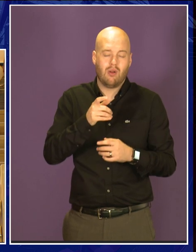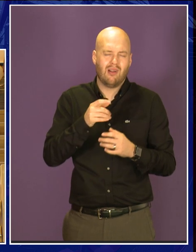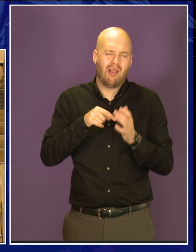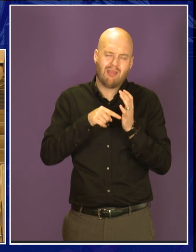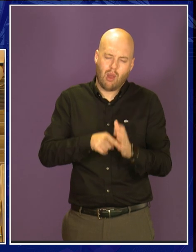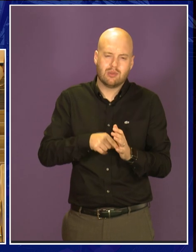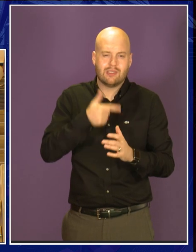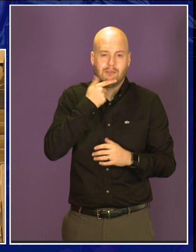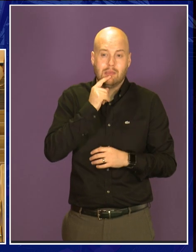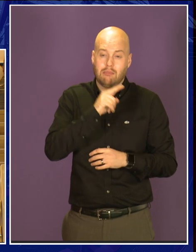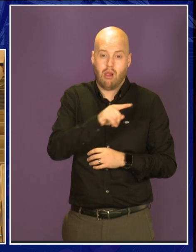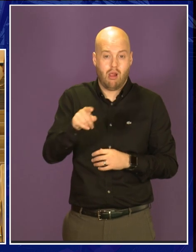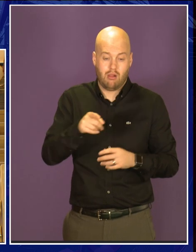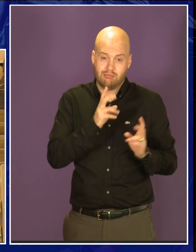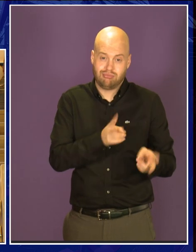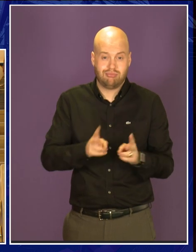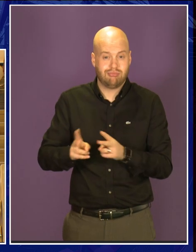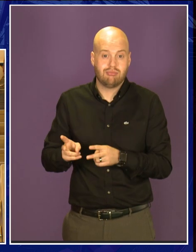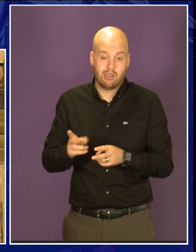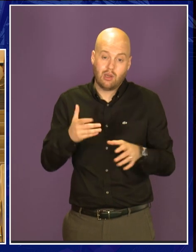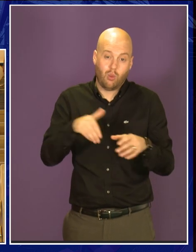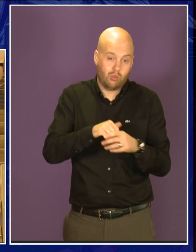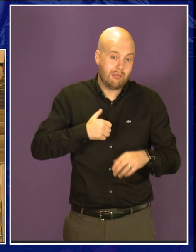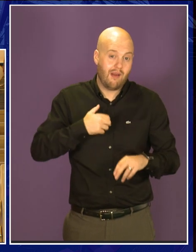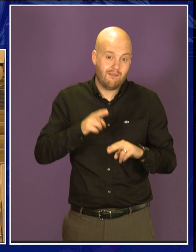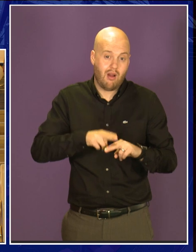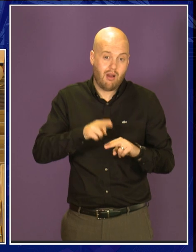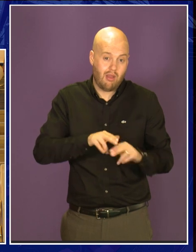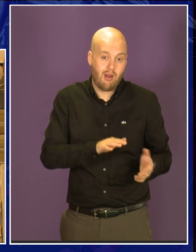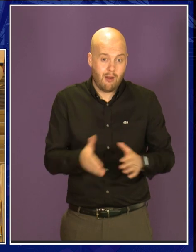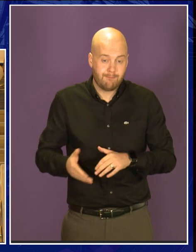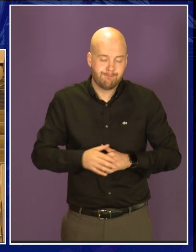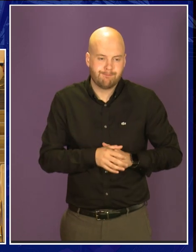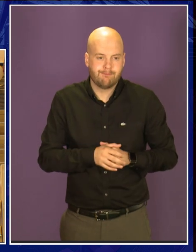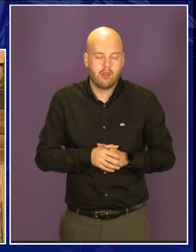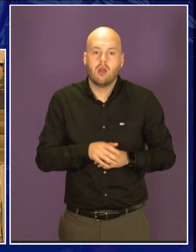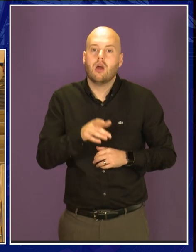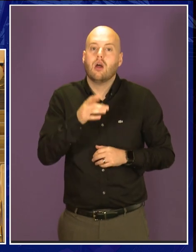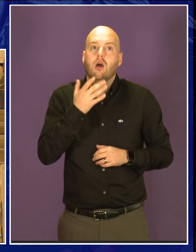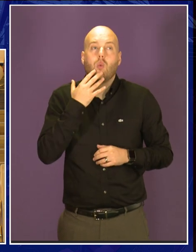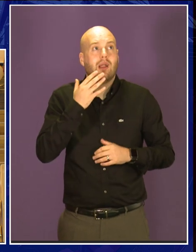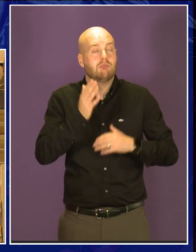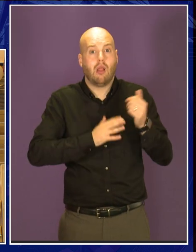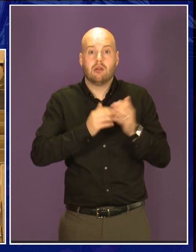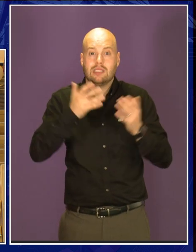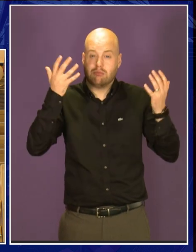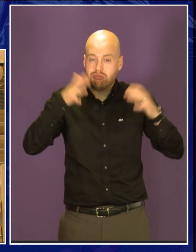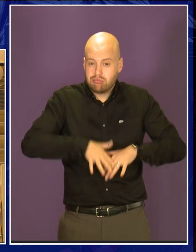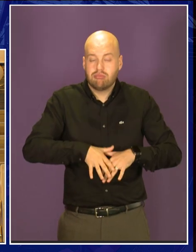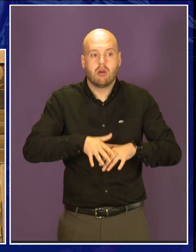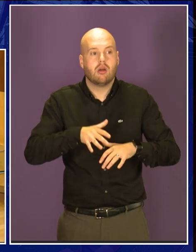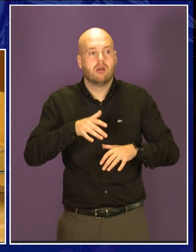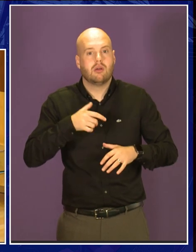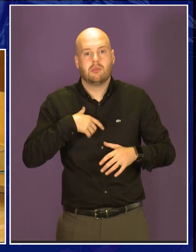father. And when we left that building in ruins, and we started walking,